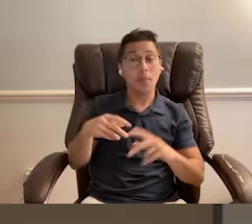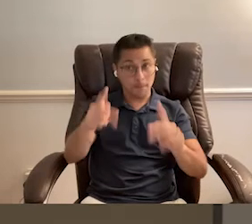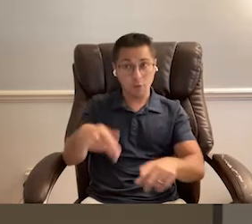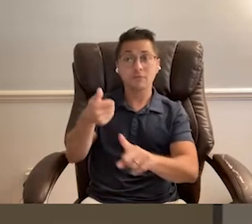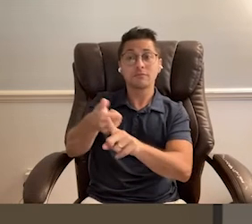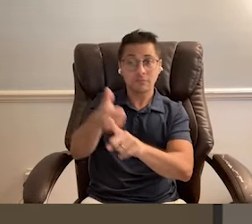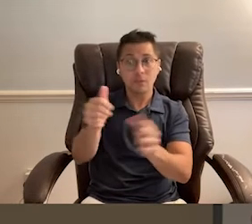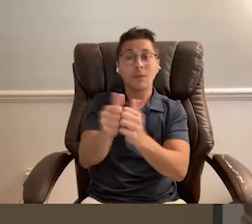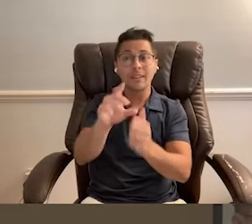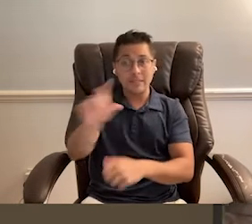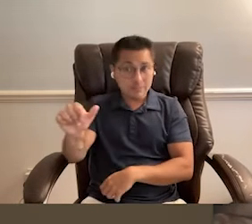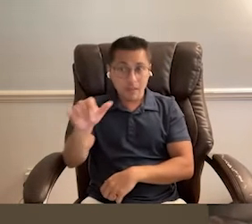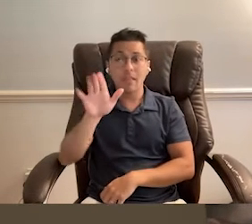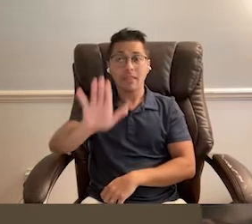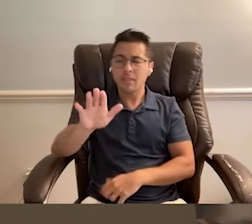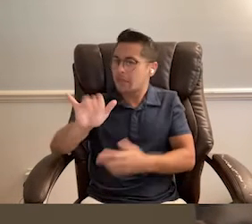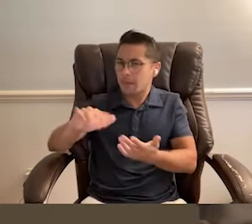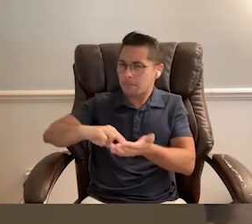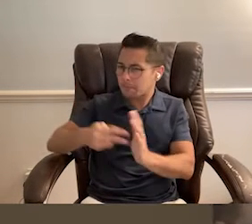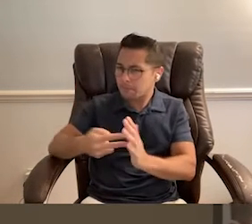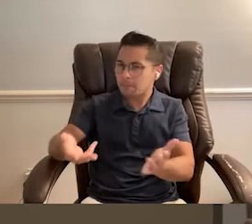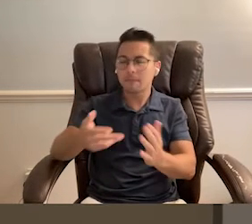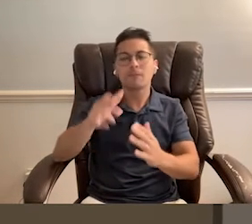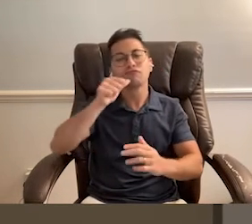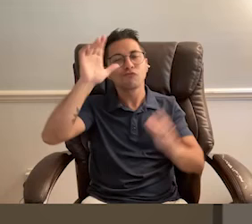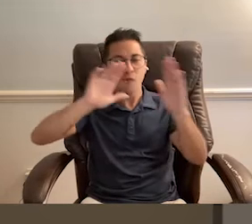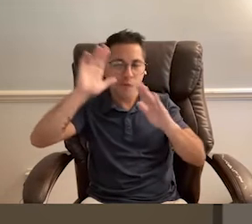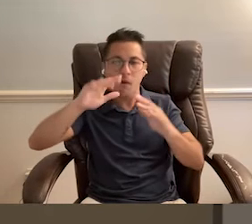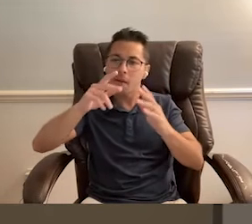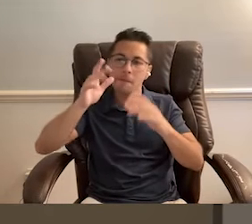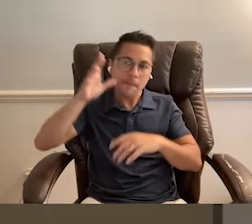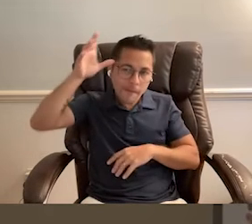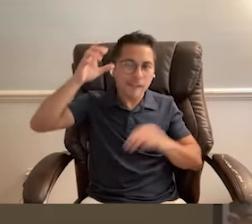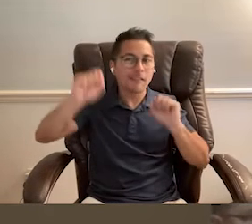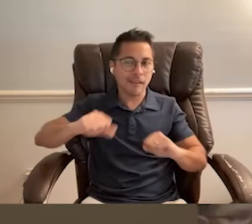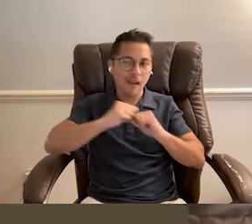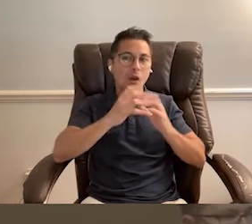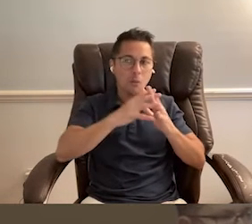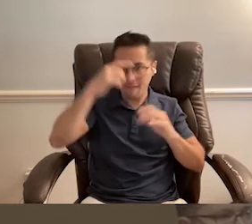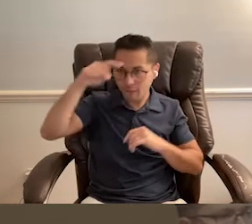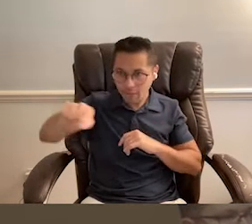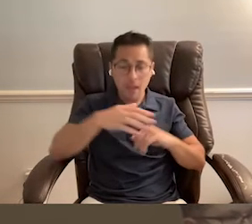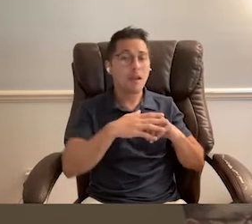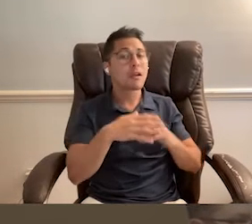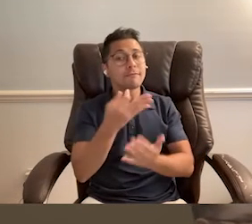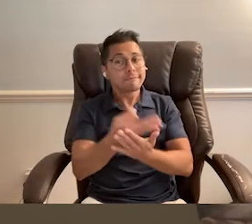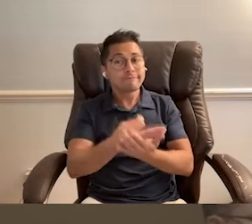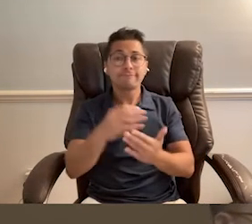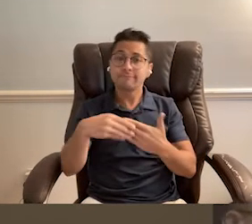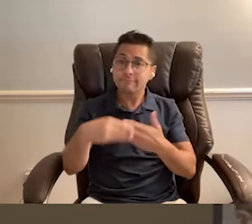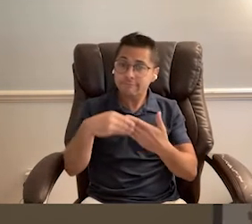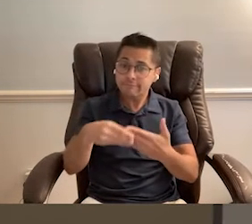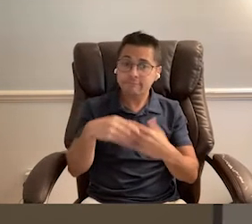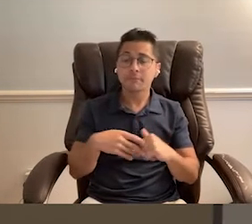that mean? Don't worry, parents, you can open it on their behalf. Financial flexibility, the big idea of the